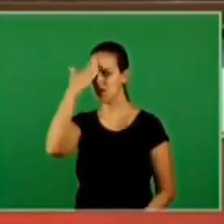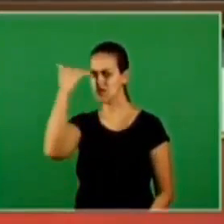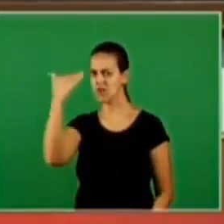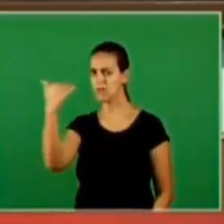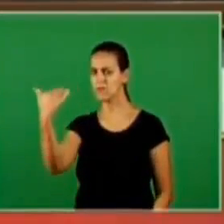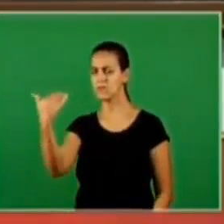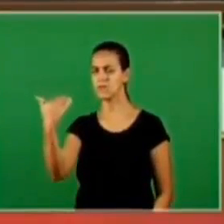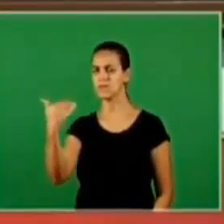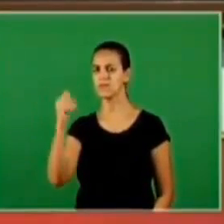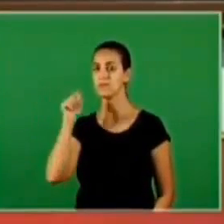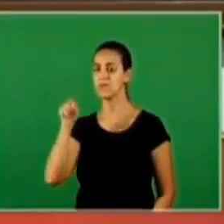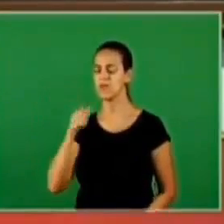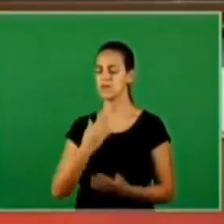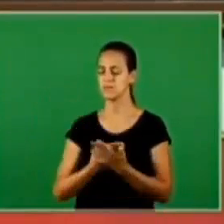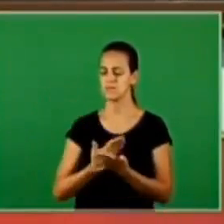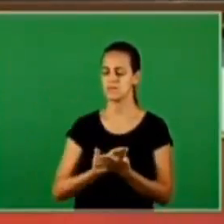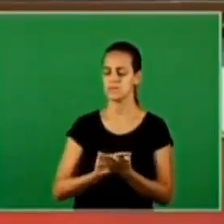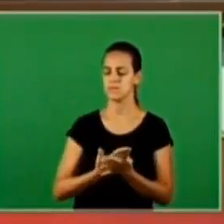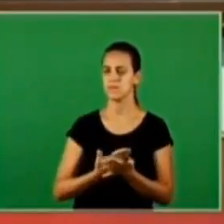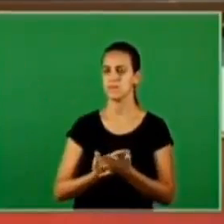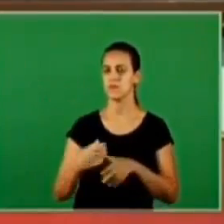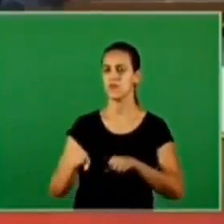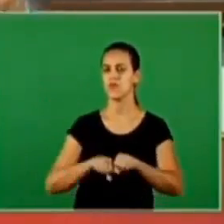And his specialty was about